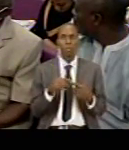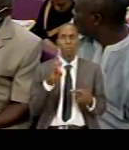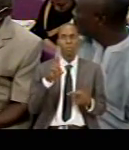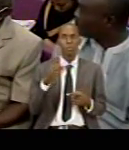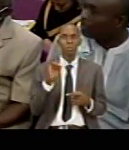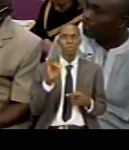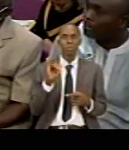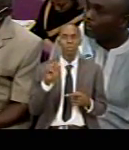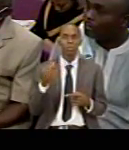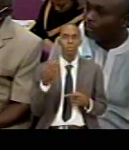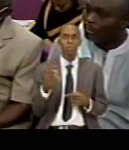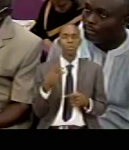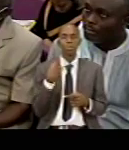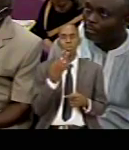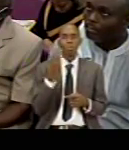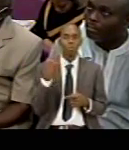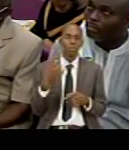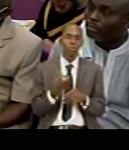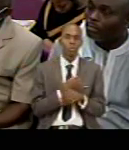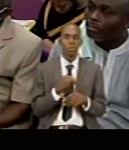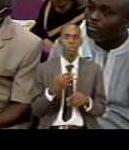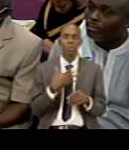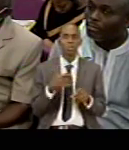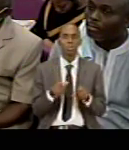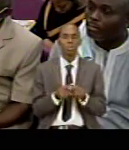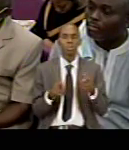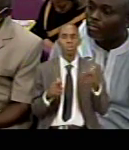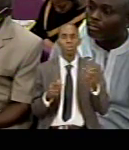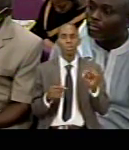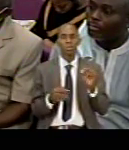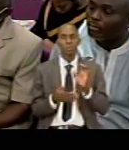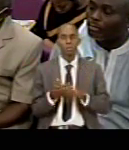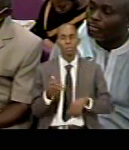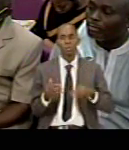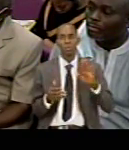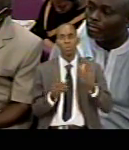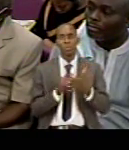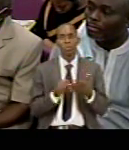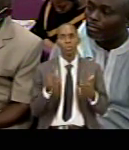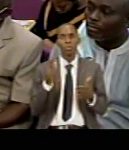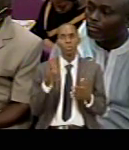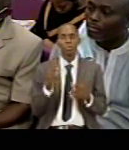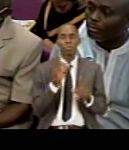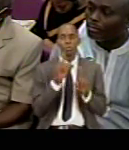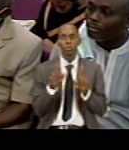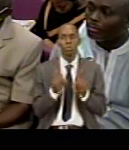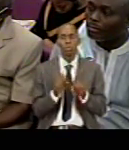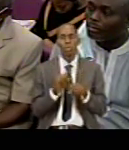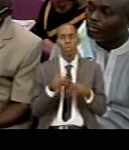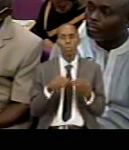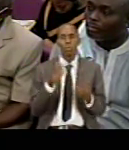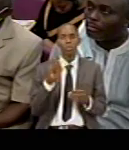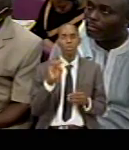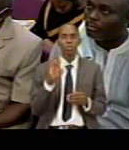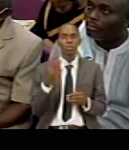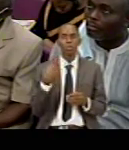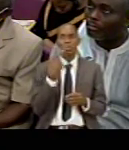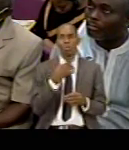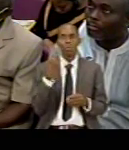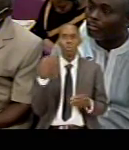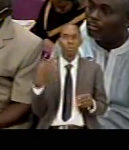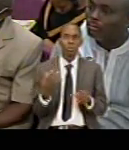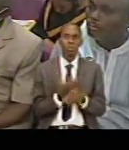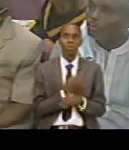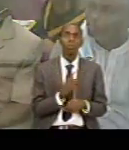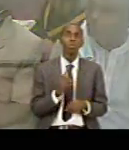He was taken. And Genesis chapter 5 verse 24 talks about Enoch, who was taken by God. Thank you very much.